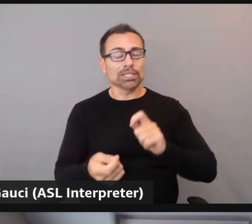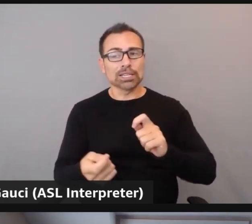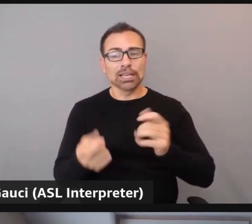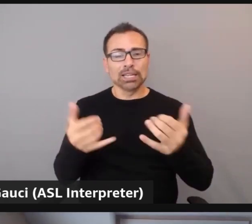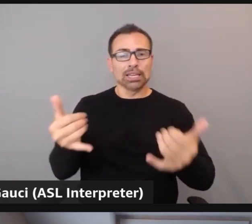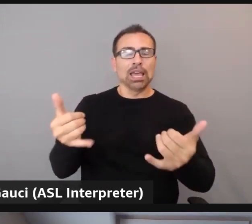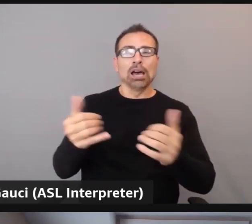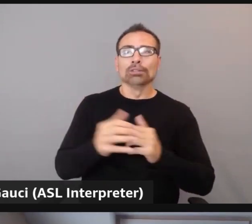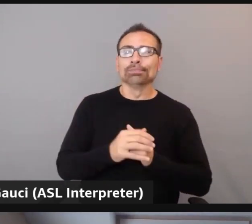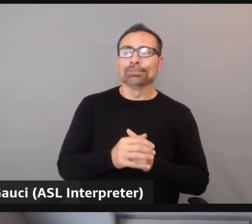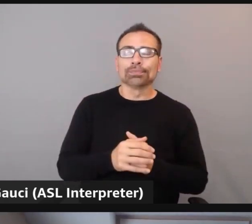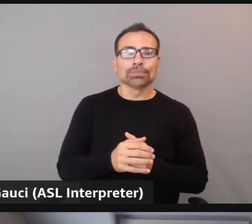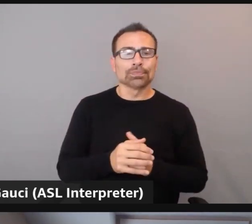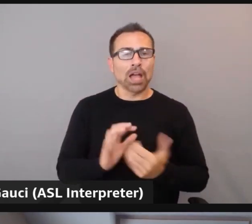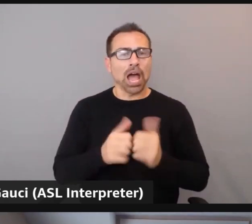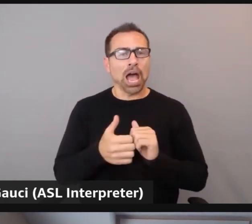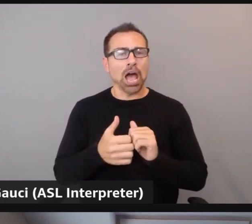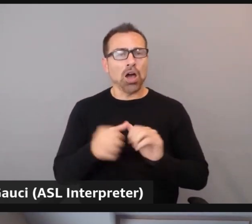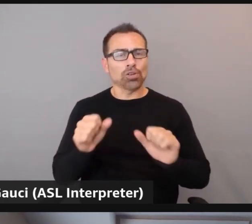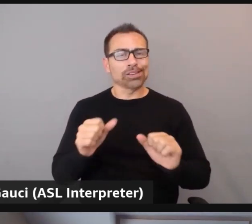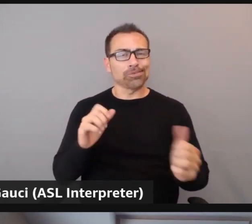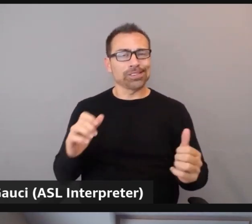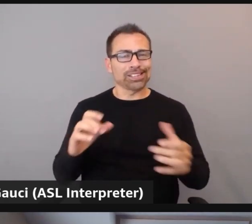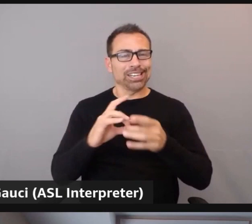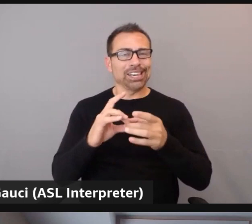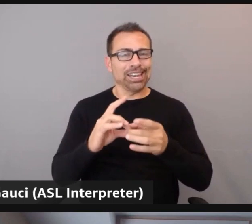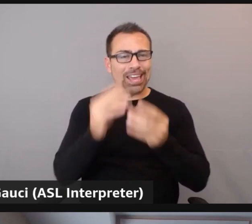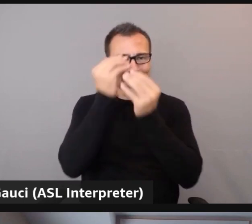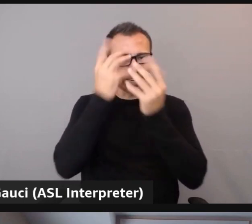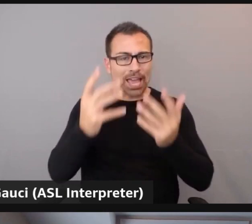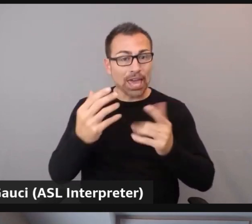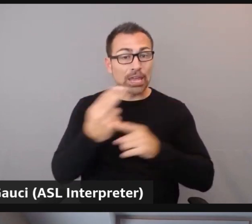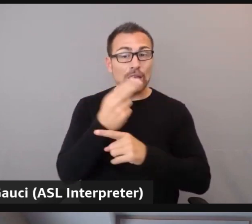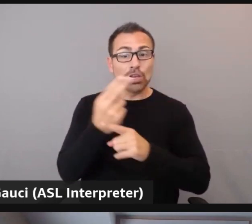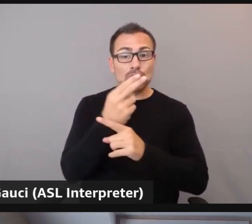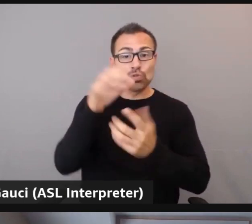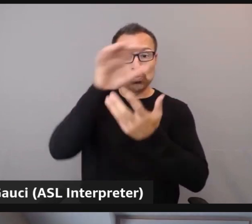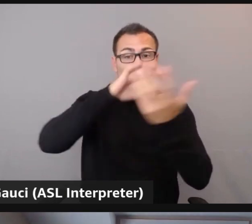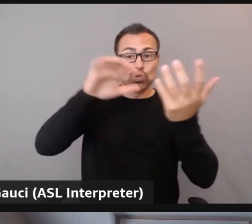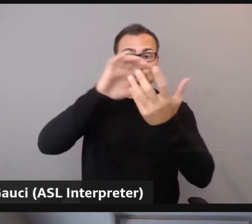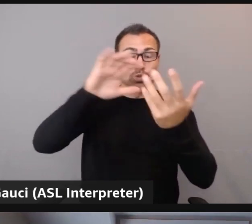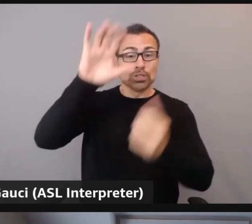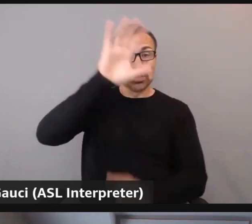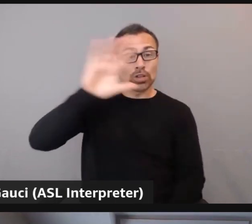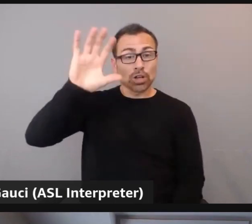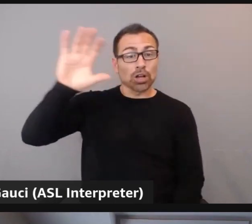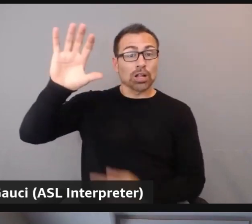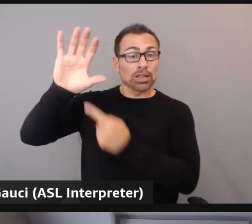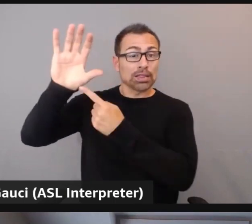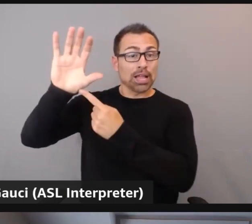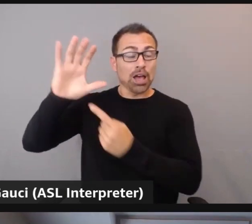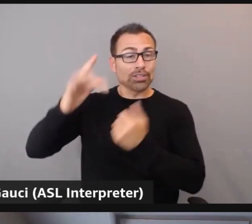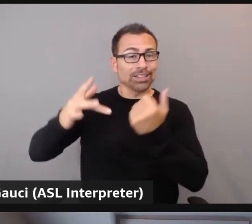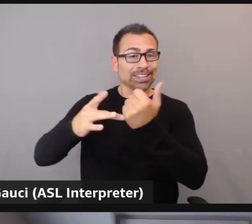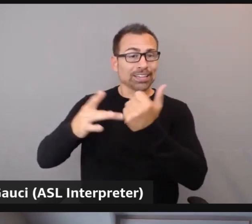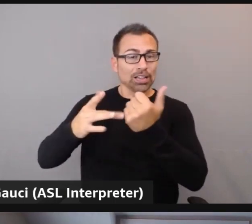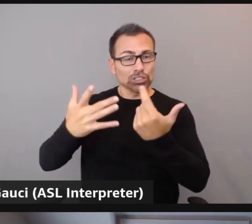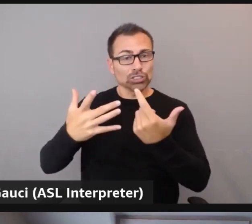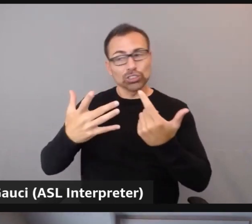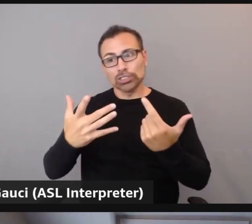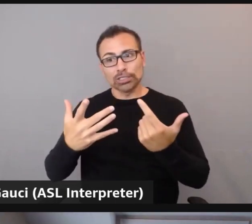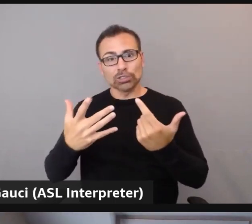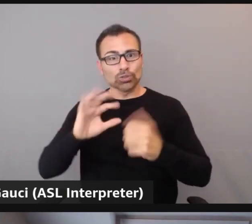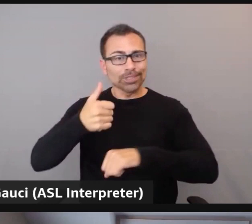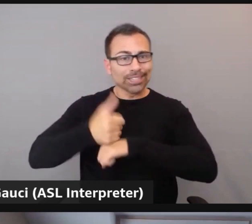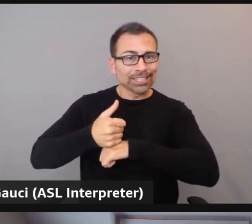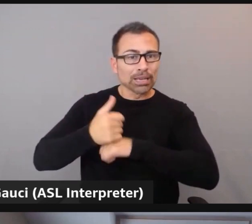what are the ways that we can connect data and use cloud as, the technology to enable sustainability within this broad responsibility